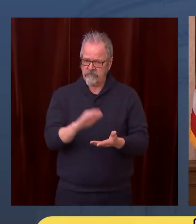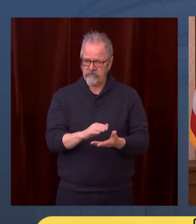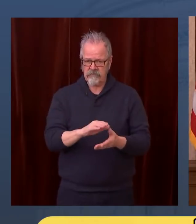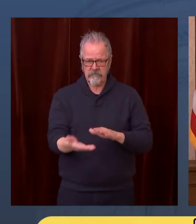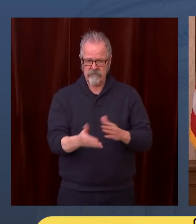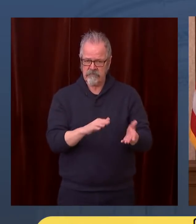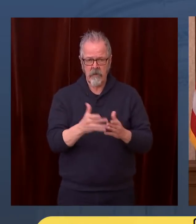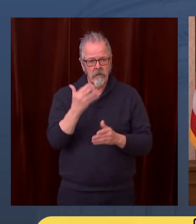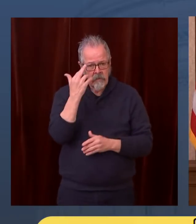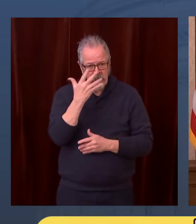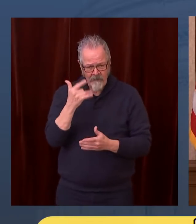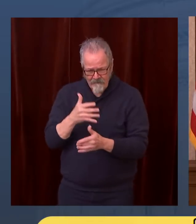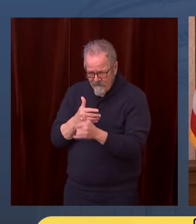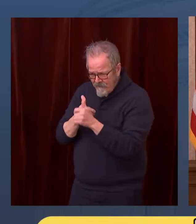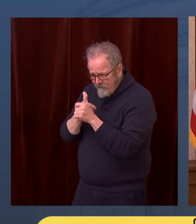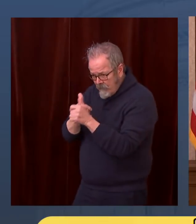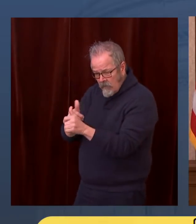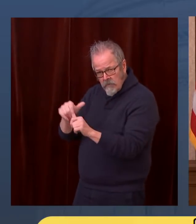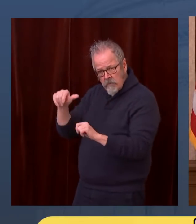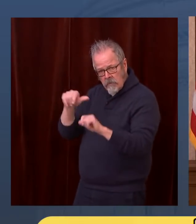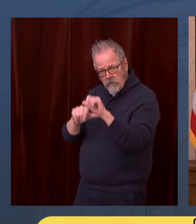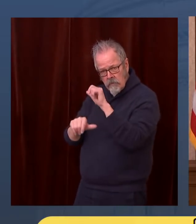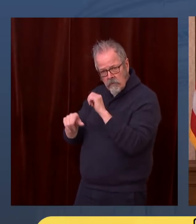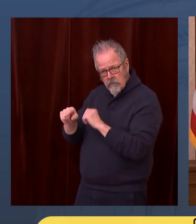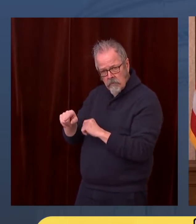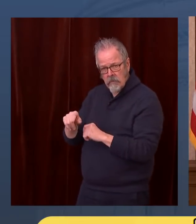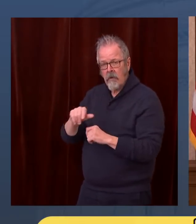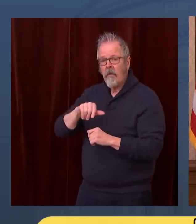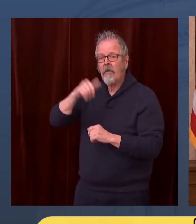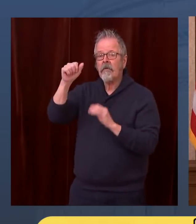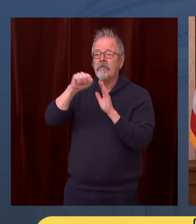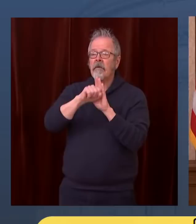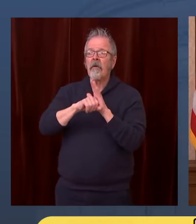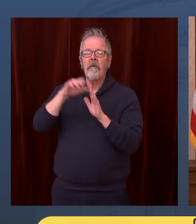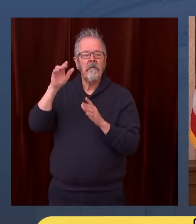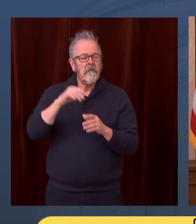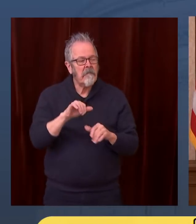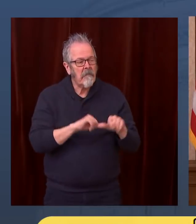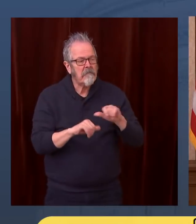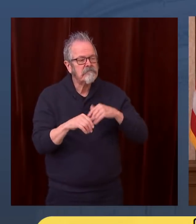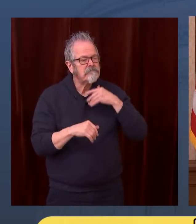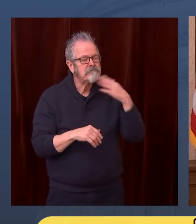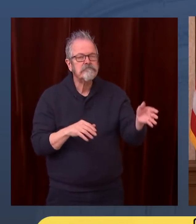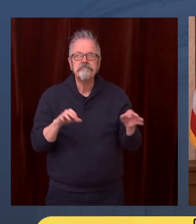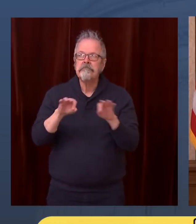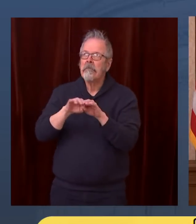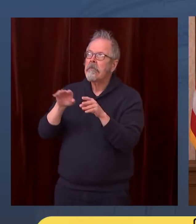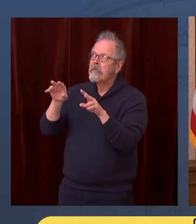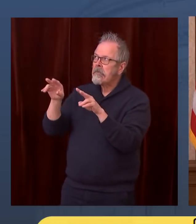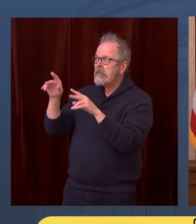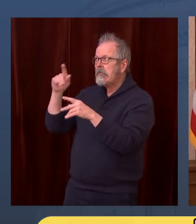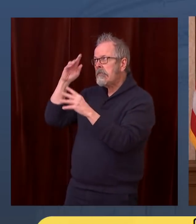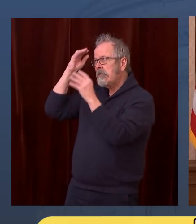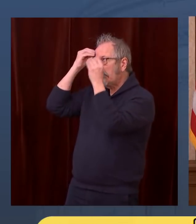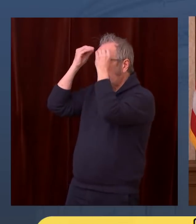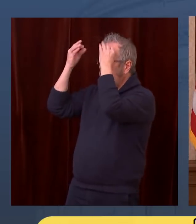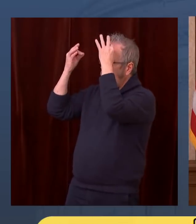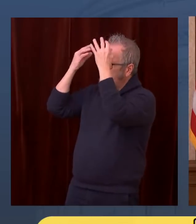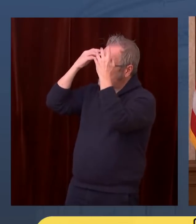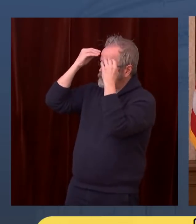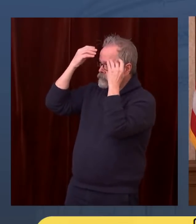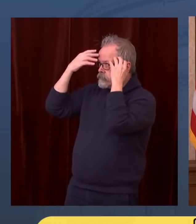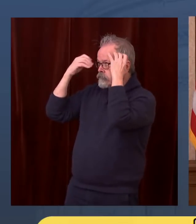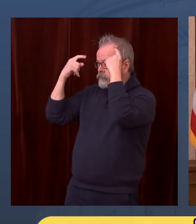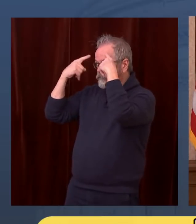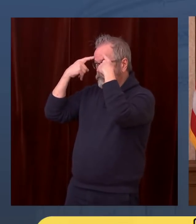science. Other states that have not followed the science have had tens of thousands or more deaths per